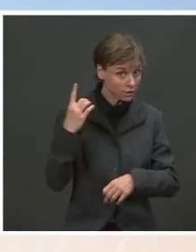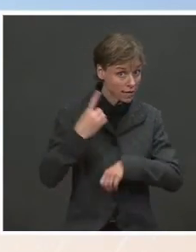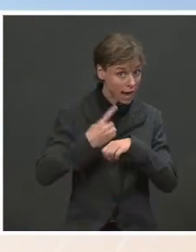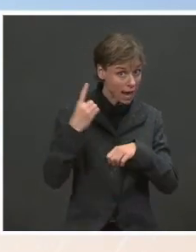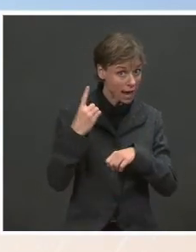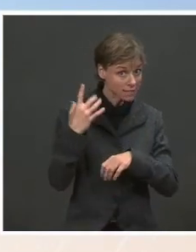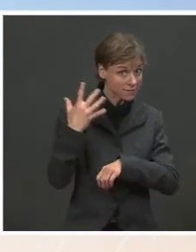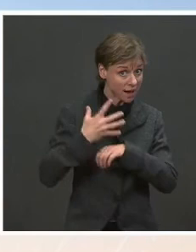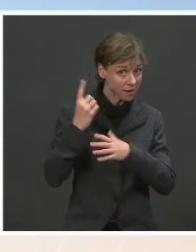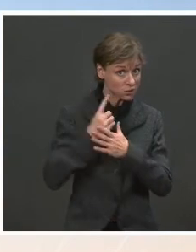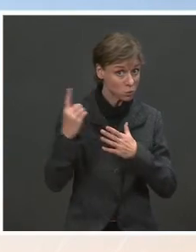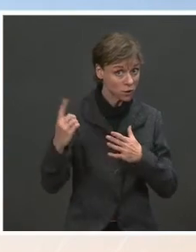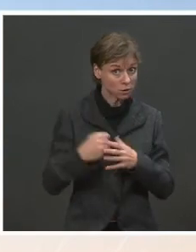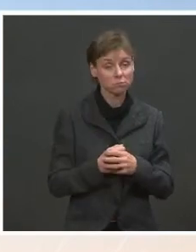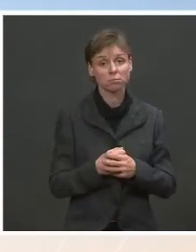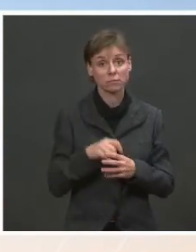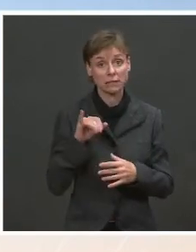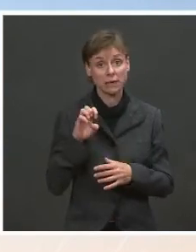week? Yep.